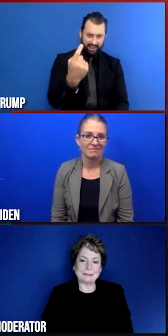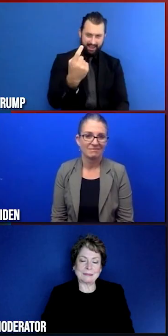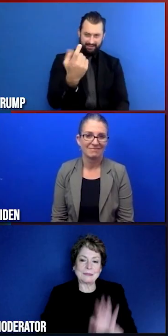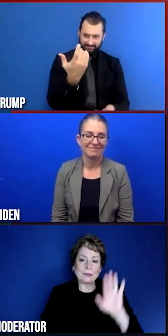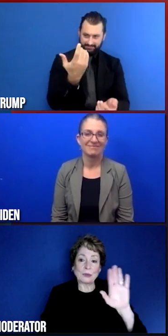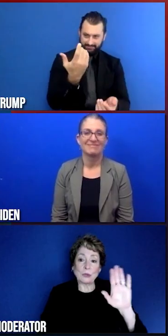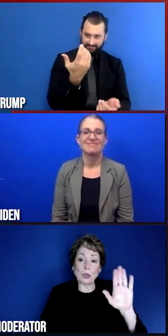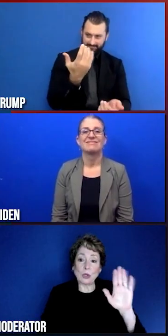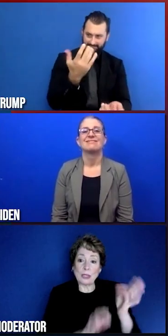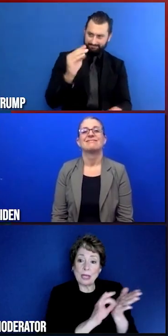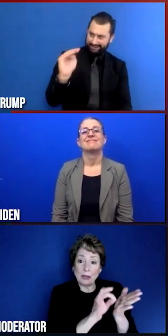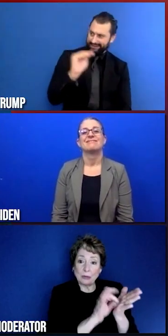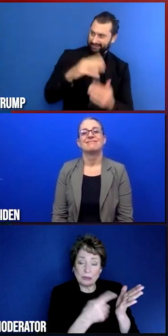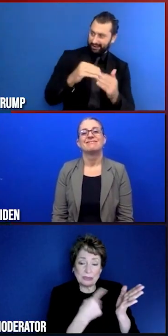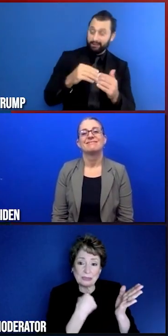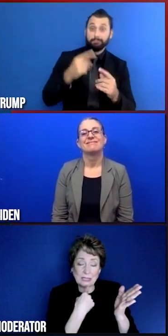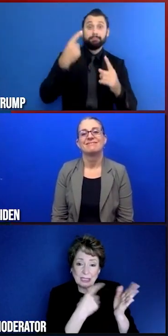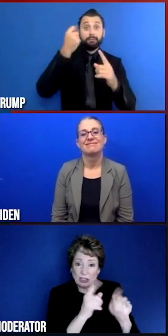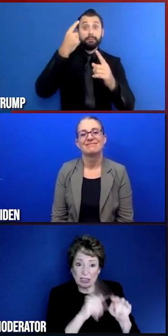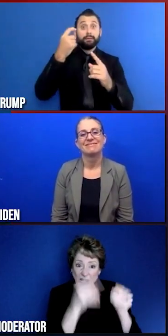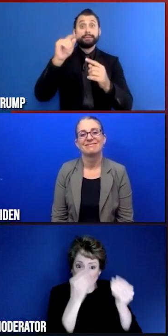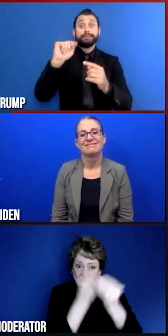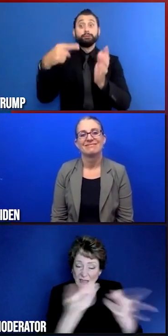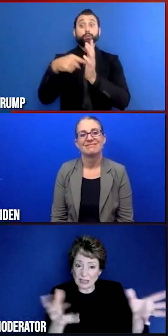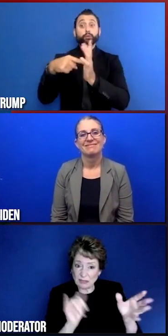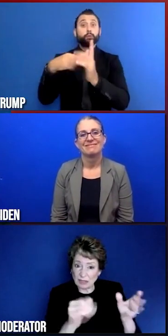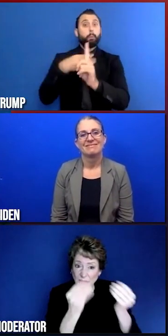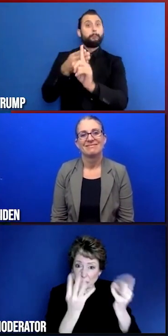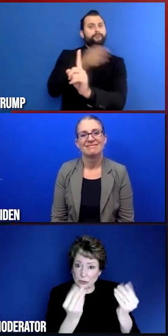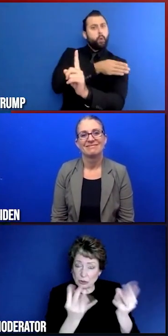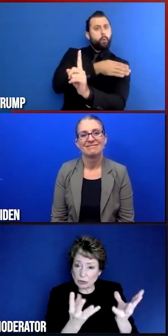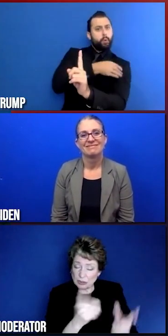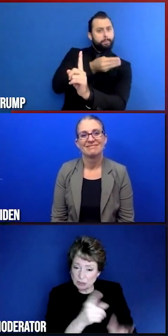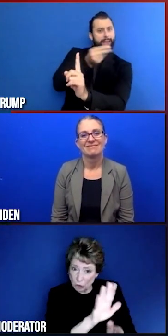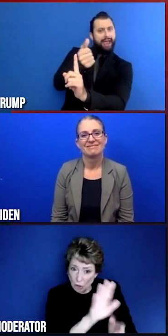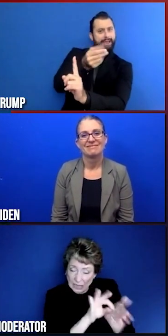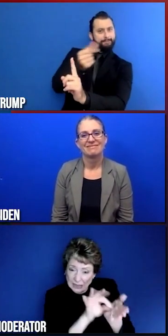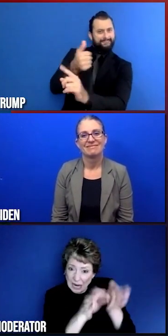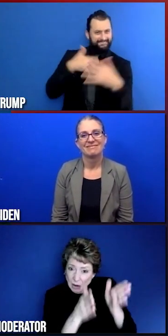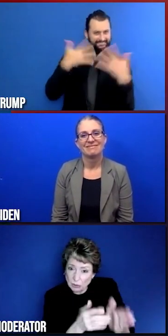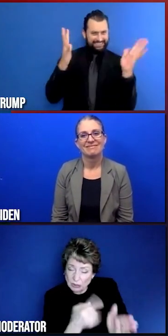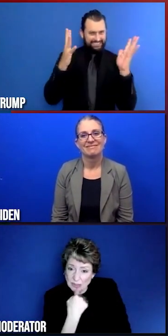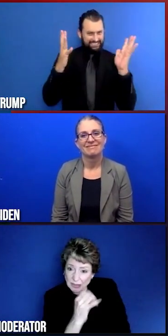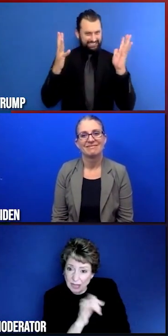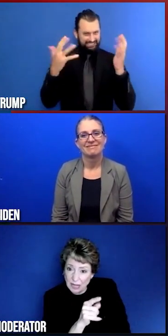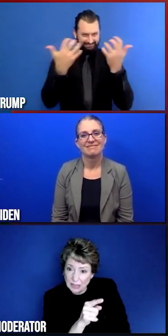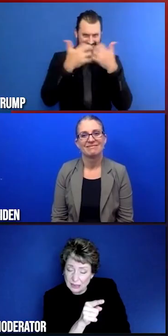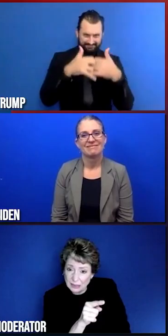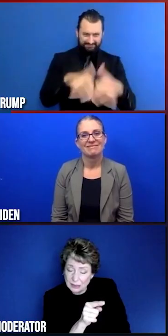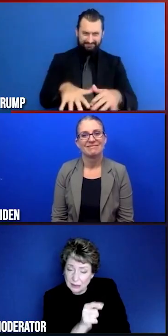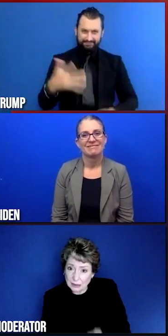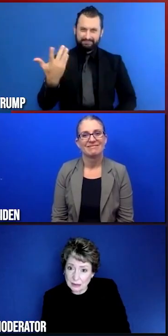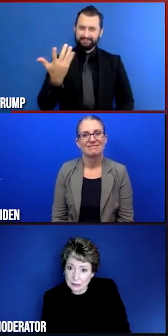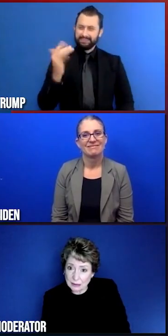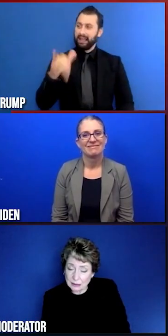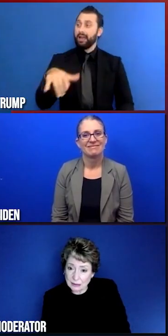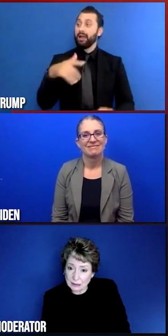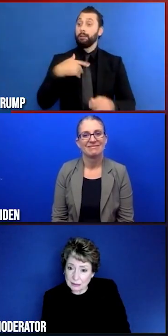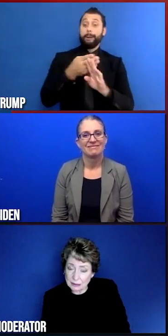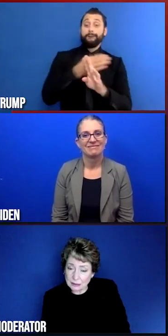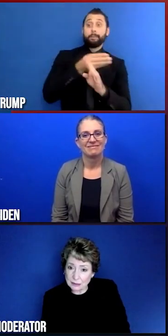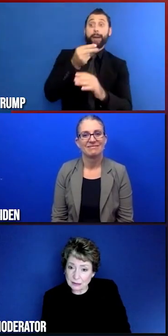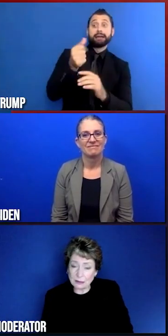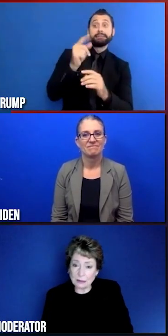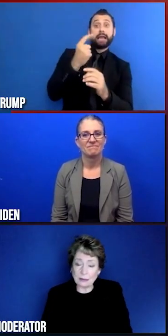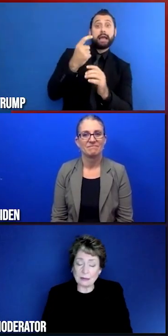write this. They keep talking about $750, which I think is a filing fee. But let me just tell you, I prepaid millions and